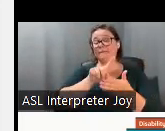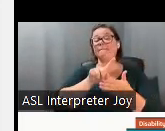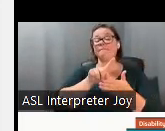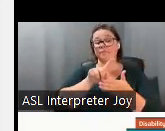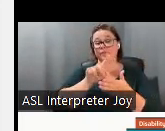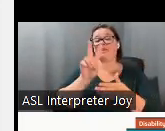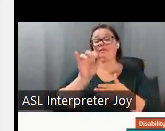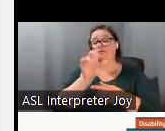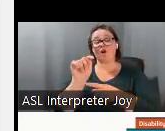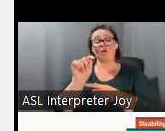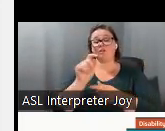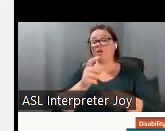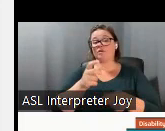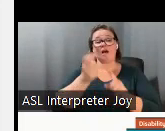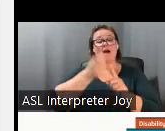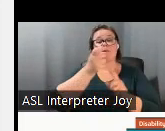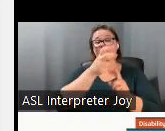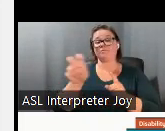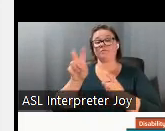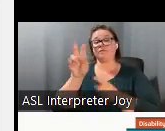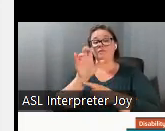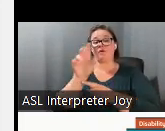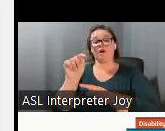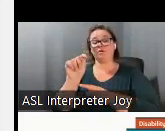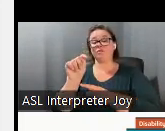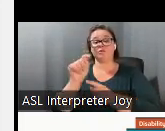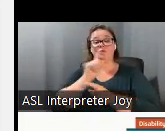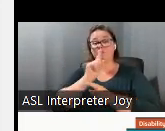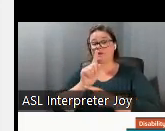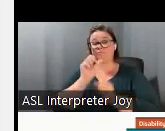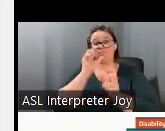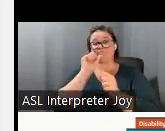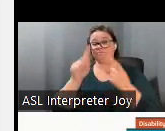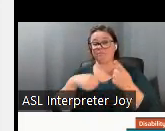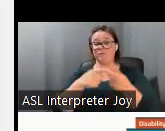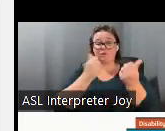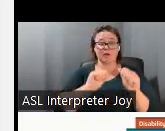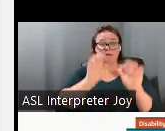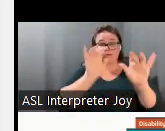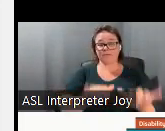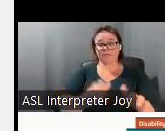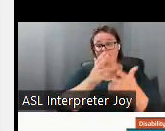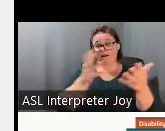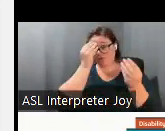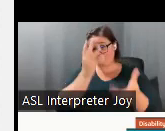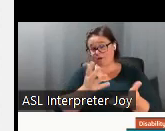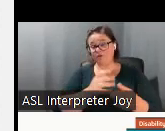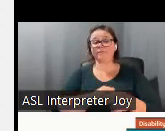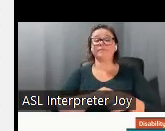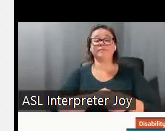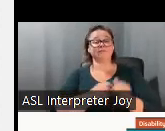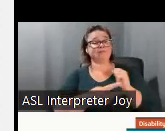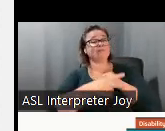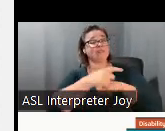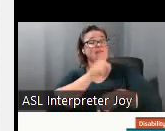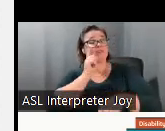again auto-populated into that, which is tremendous when you're trying to enter a lot of information. It saves you time for sure.